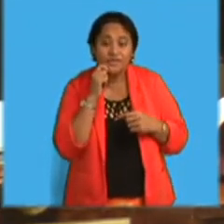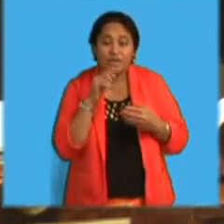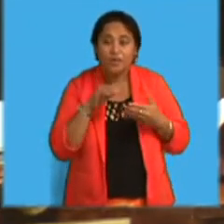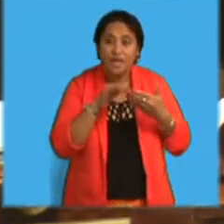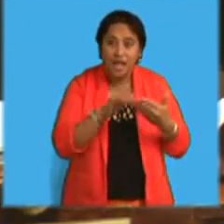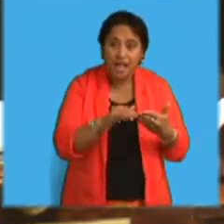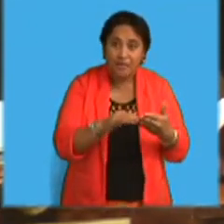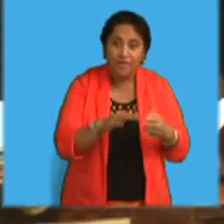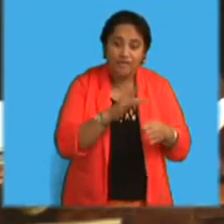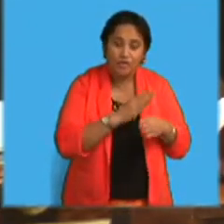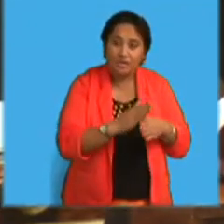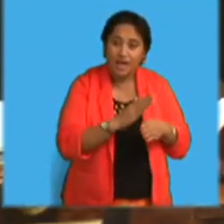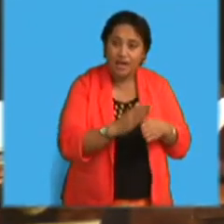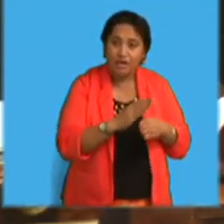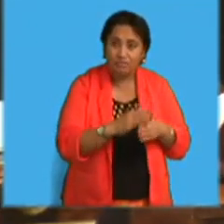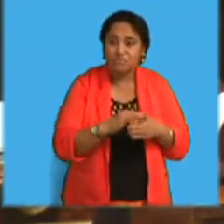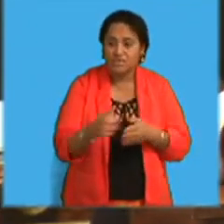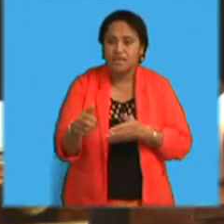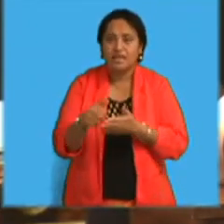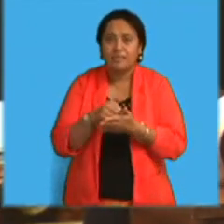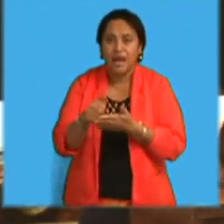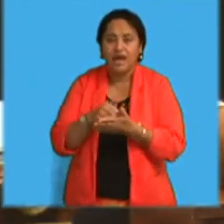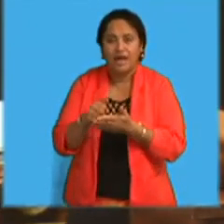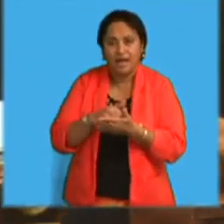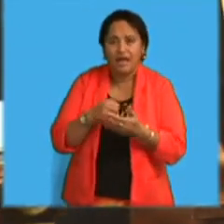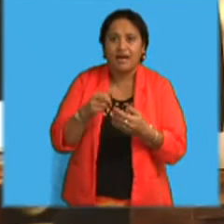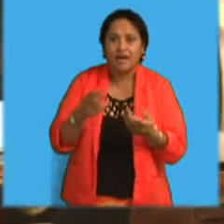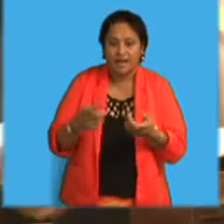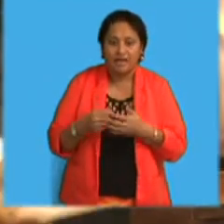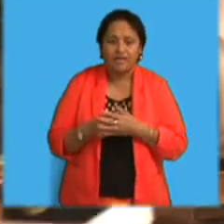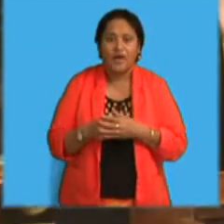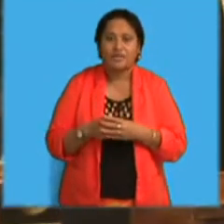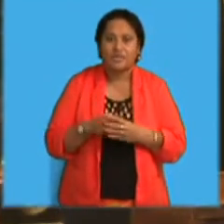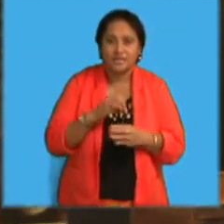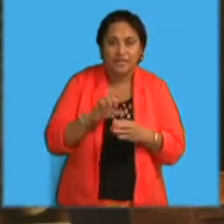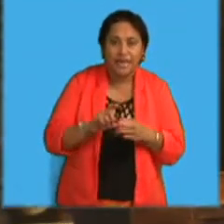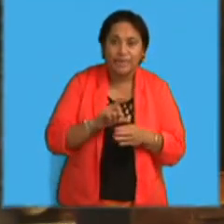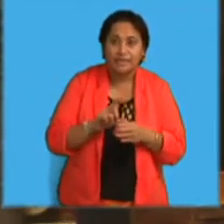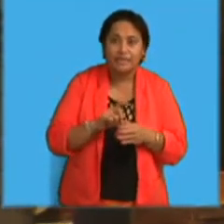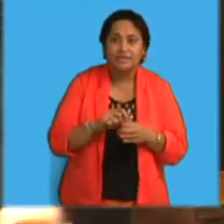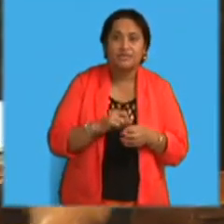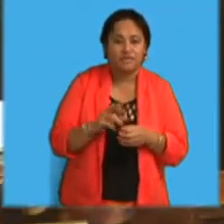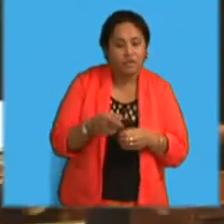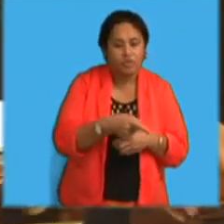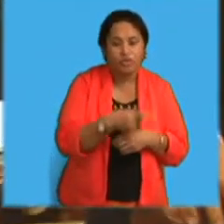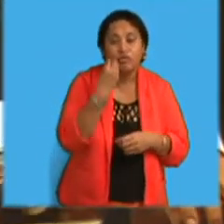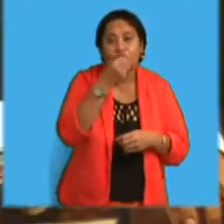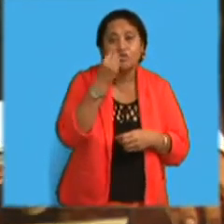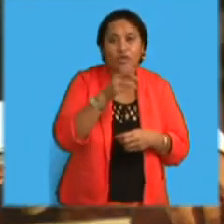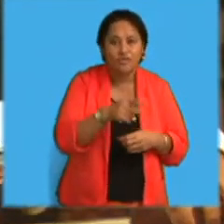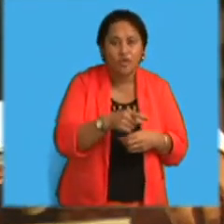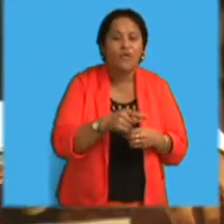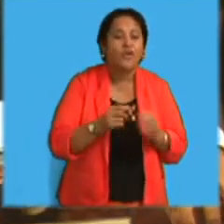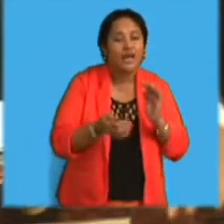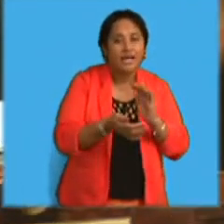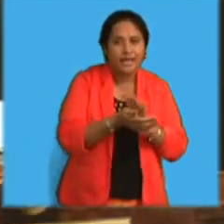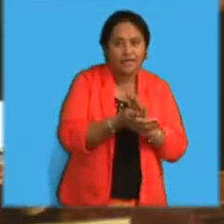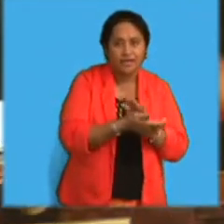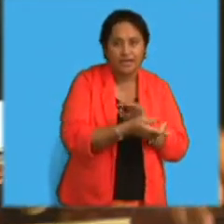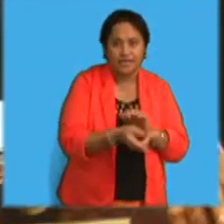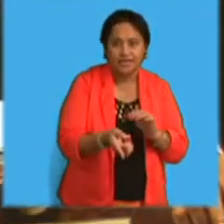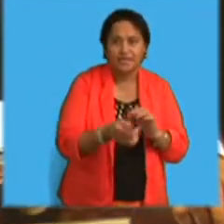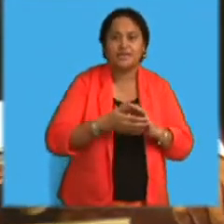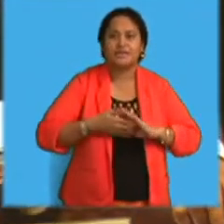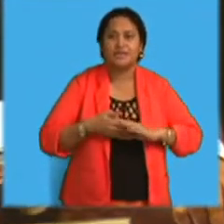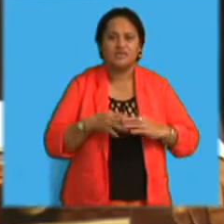purchase 18 months of fertilizer stock rather than the monthly buying that they were doing. Madam Speaker, these are just some of the examples, as we cannot read